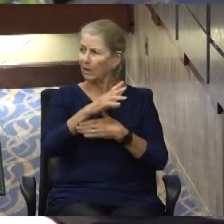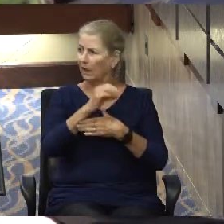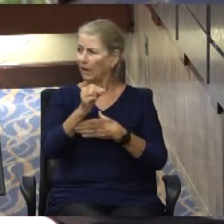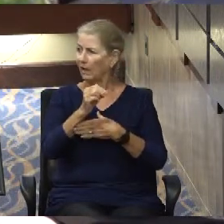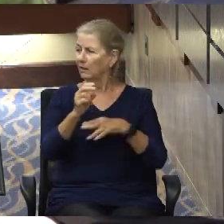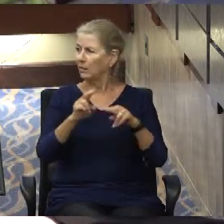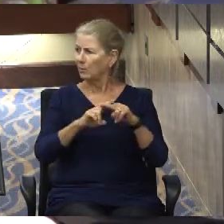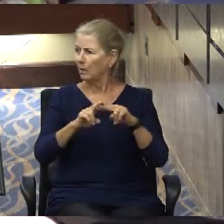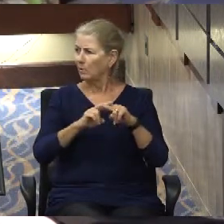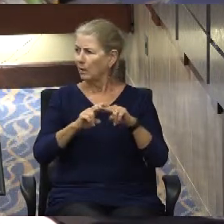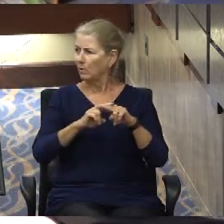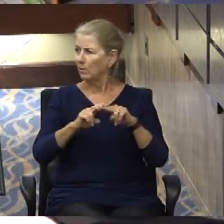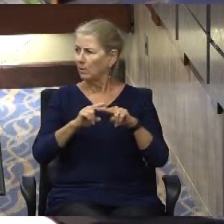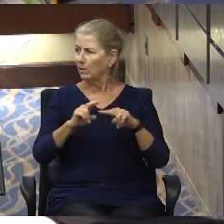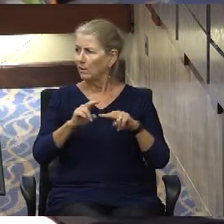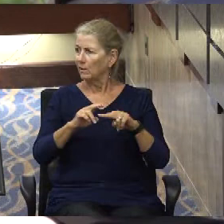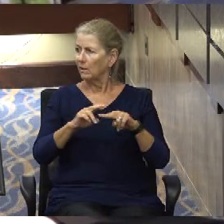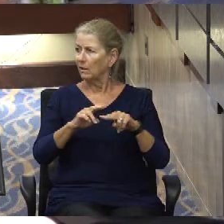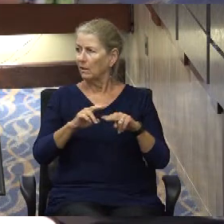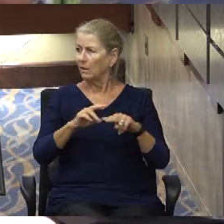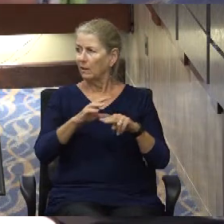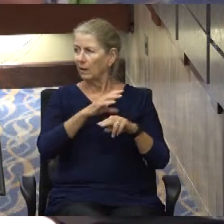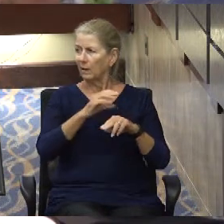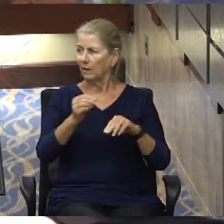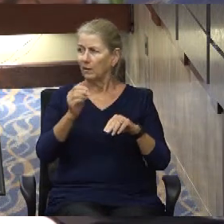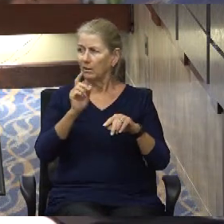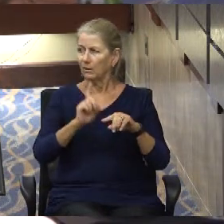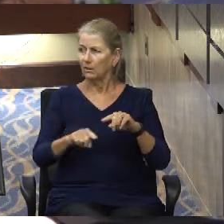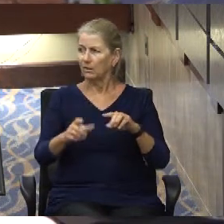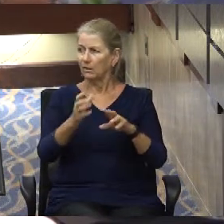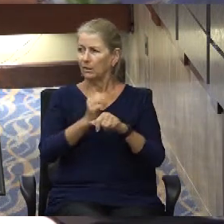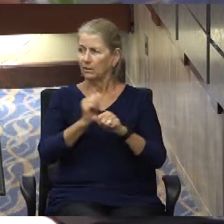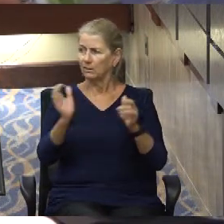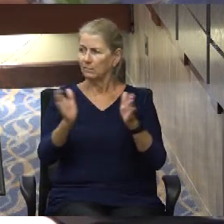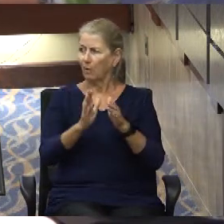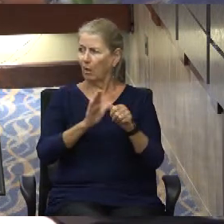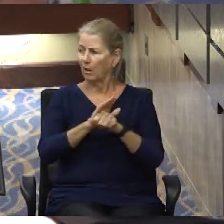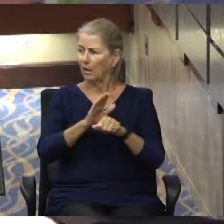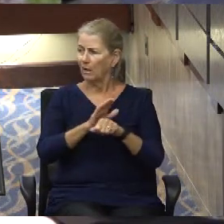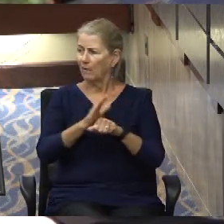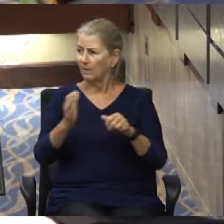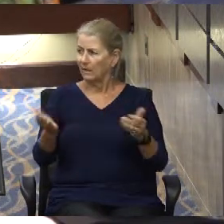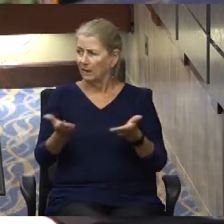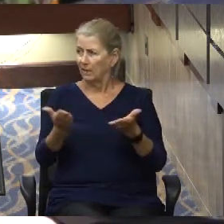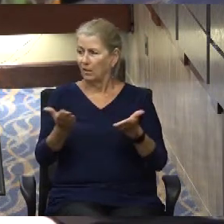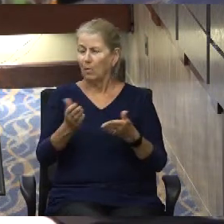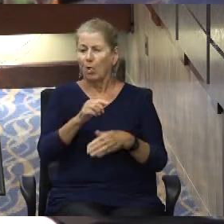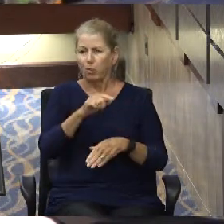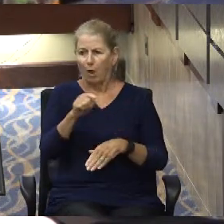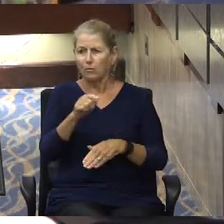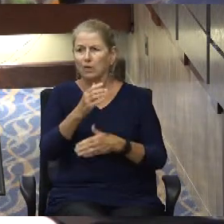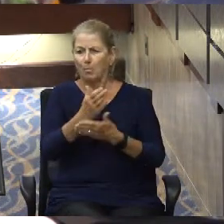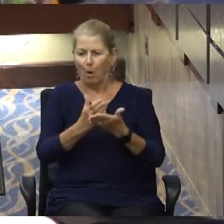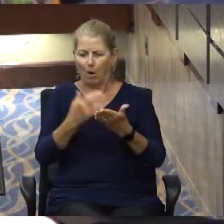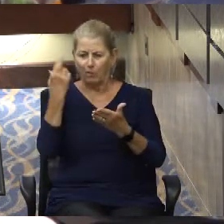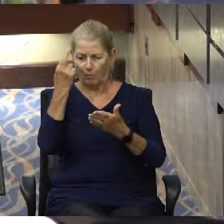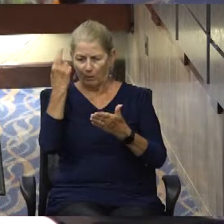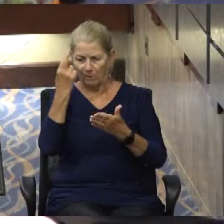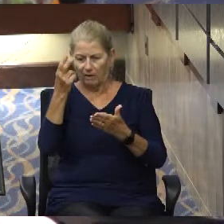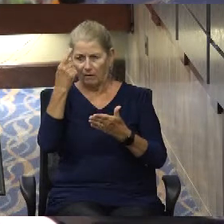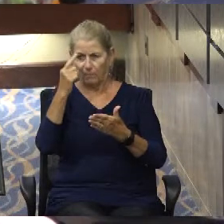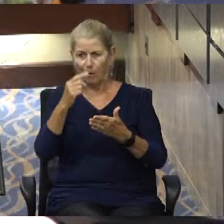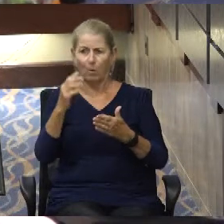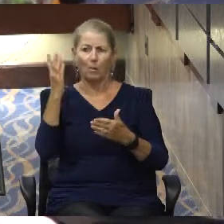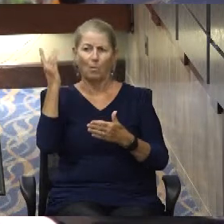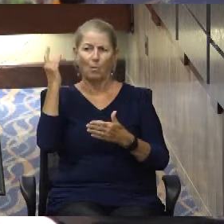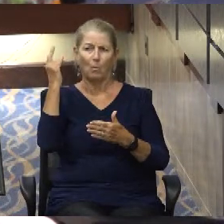couldn't bring any of that because I couldn't get a piece small enough that I could actually carry in here. So those are part of the reason for why we